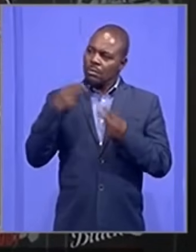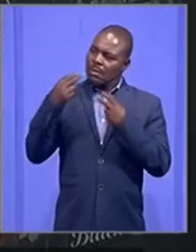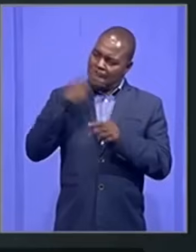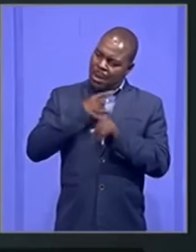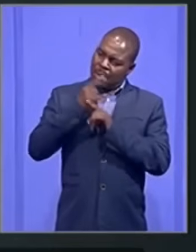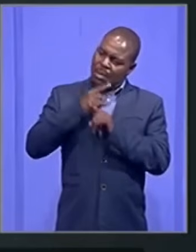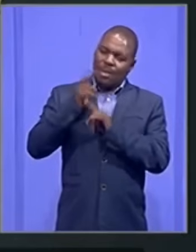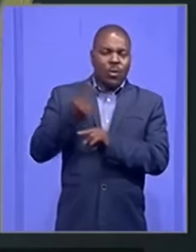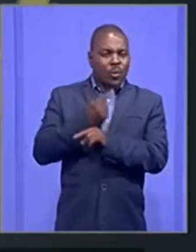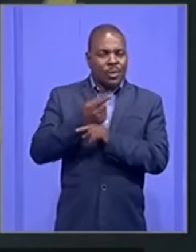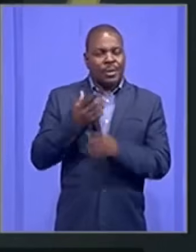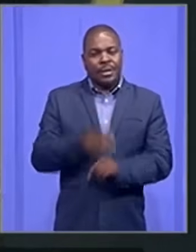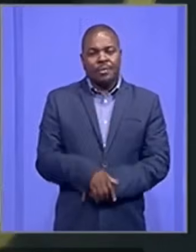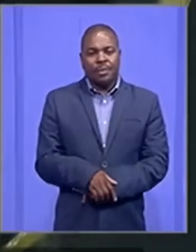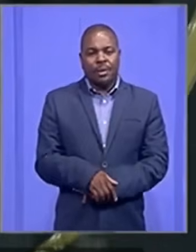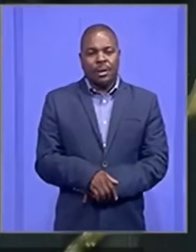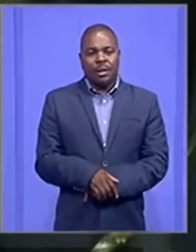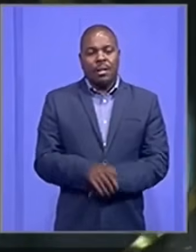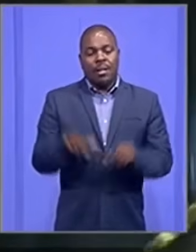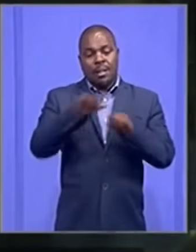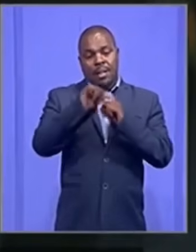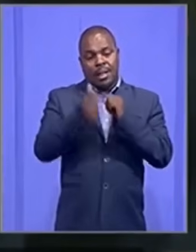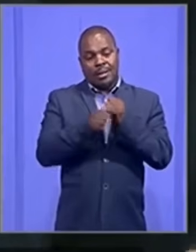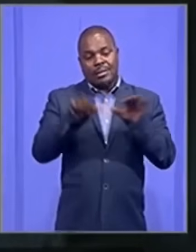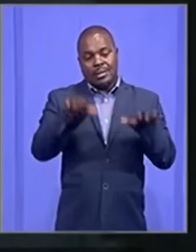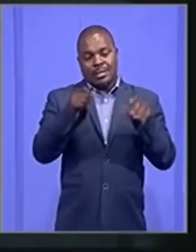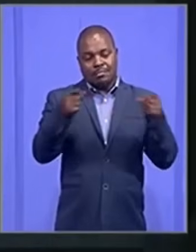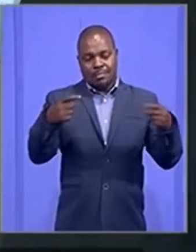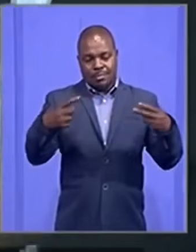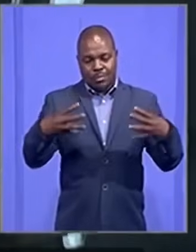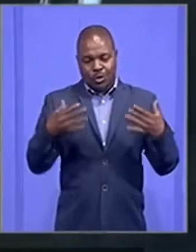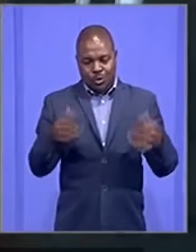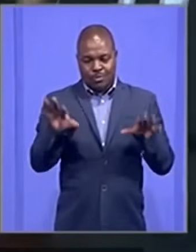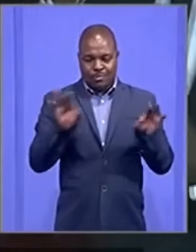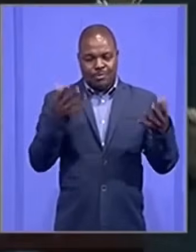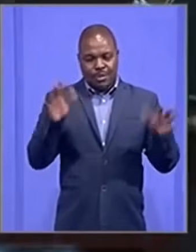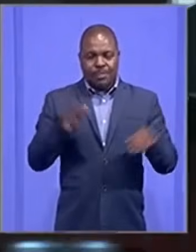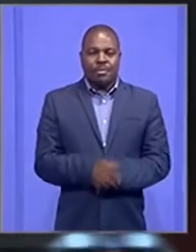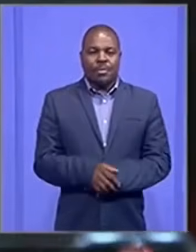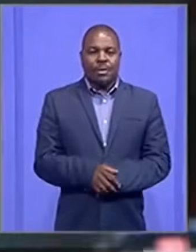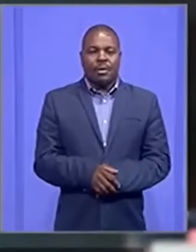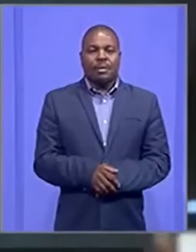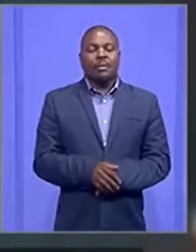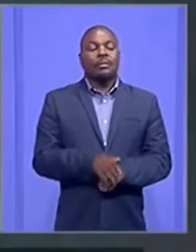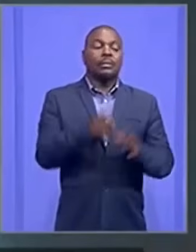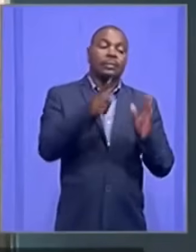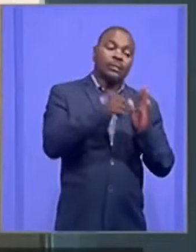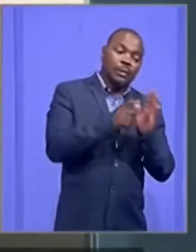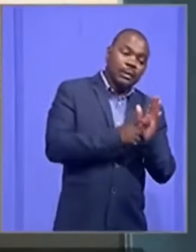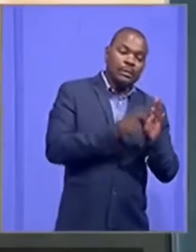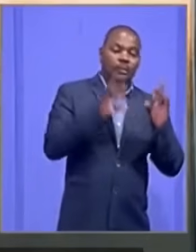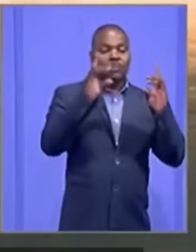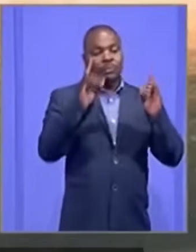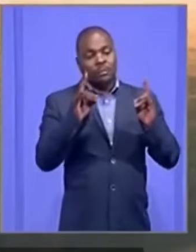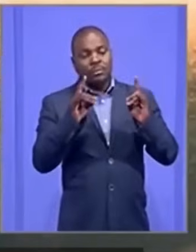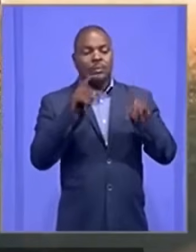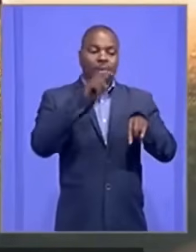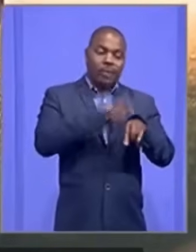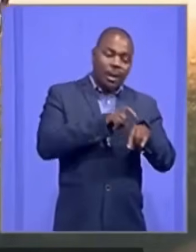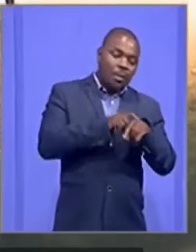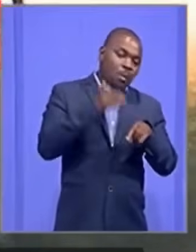to do well. Matengwa a last 16 a dirilwe le hono matšatši mapatlelo di dinako tsa